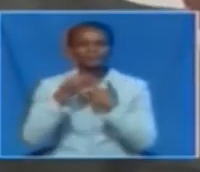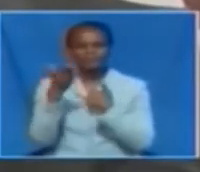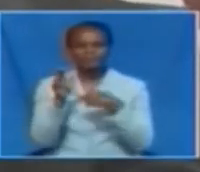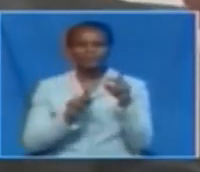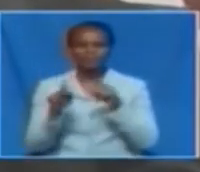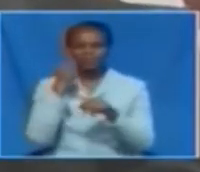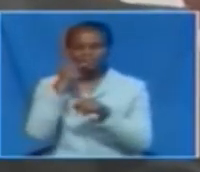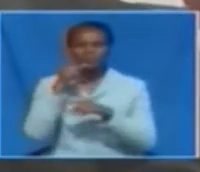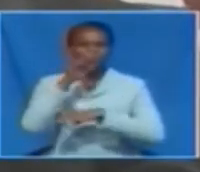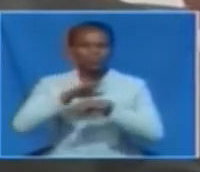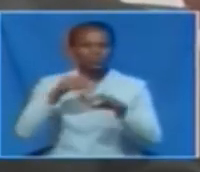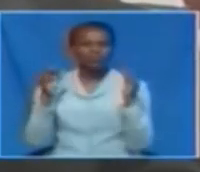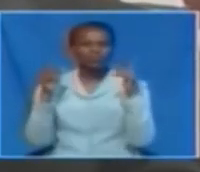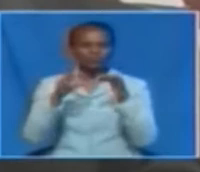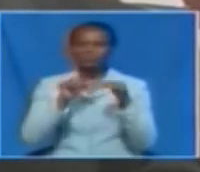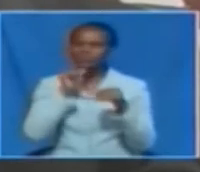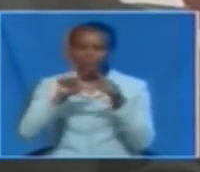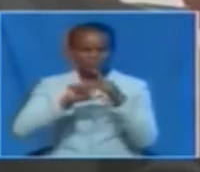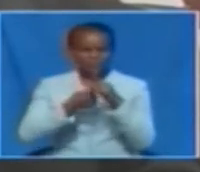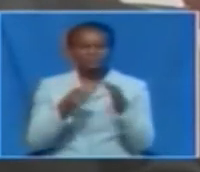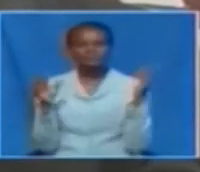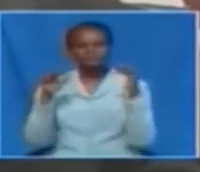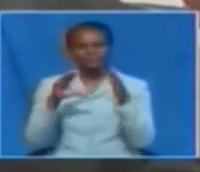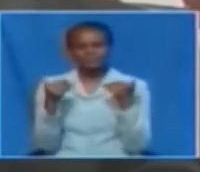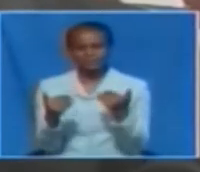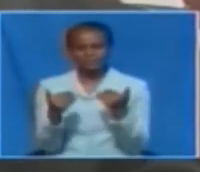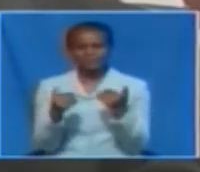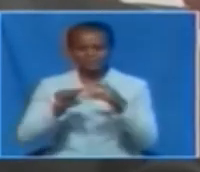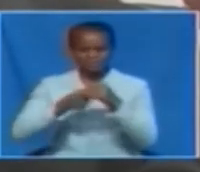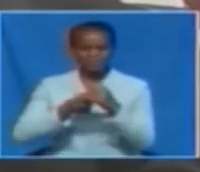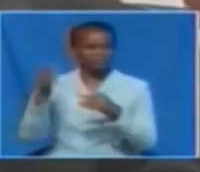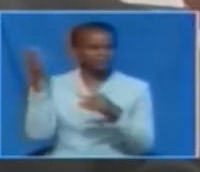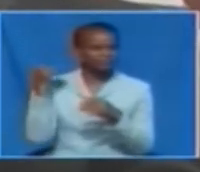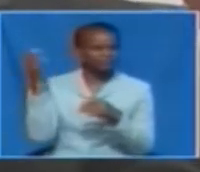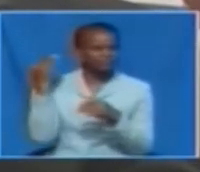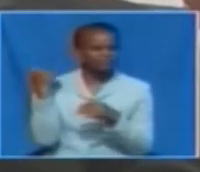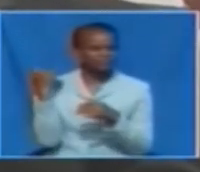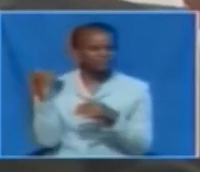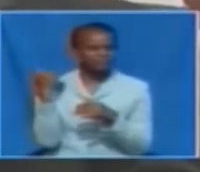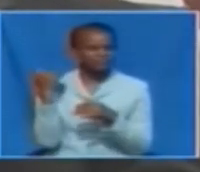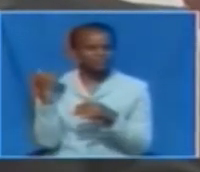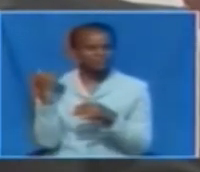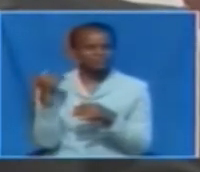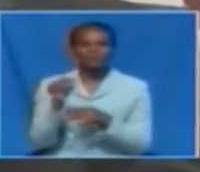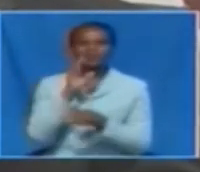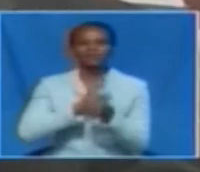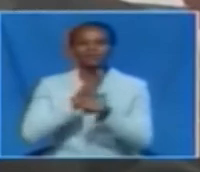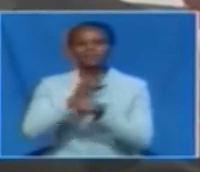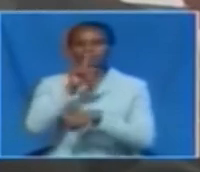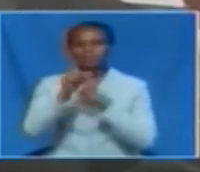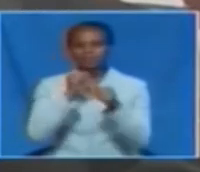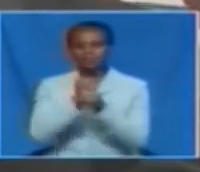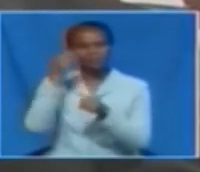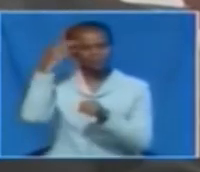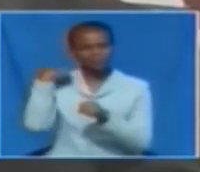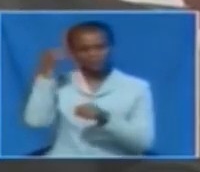that are calling for the convention, they didn't start to call for this convention now. They started to call for this convention after I was 1 year in office, because they believed that